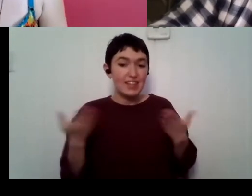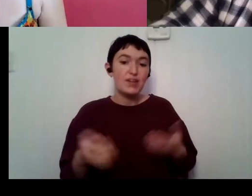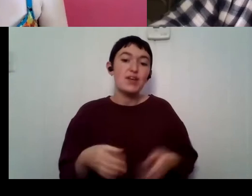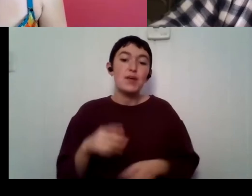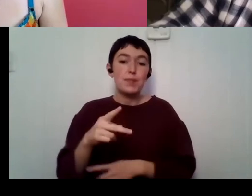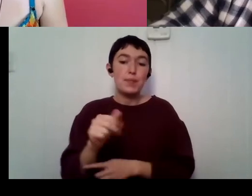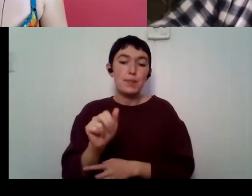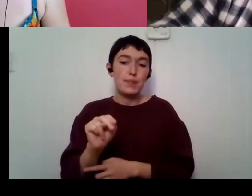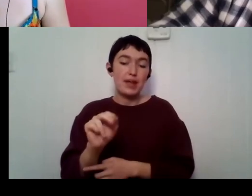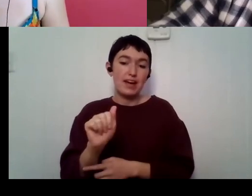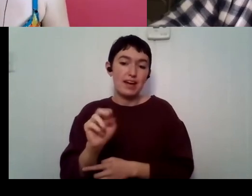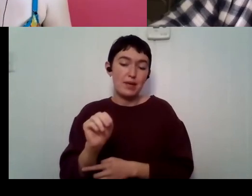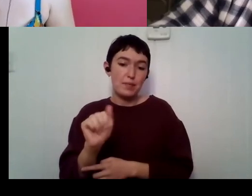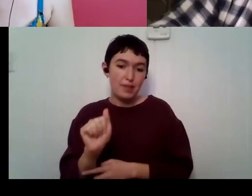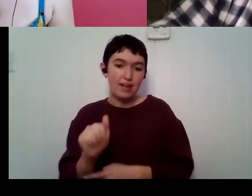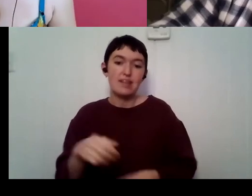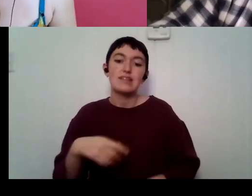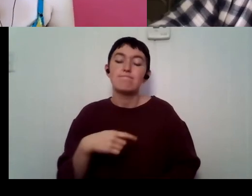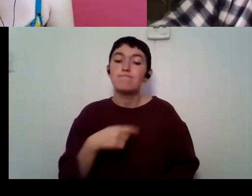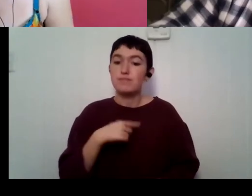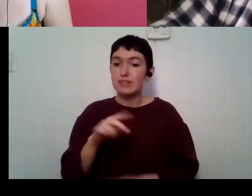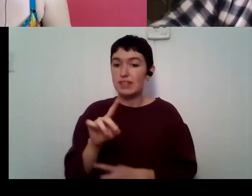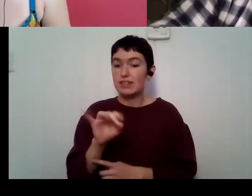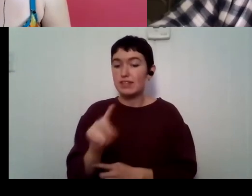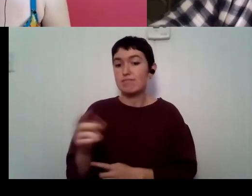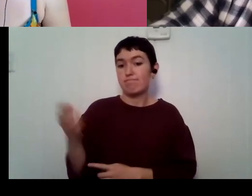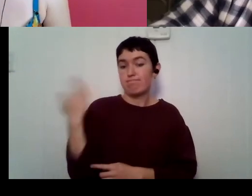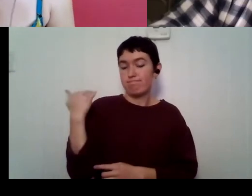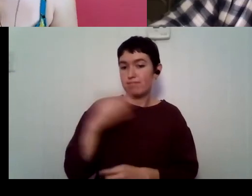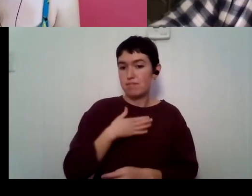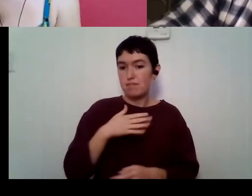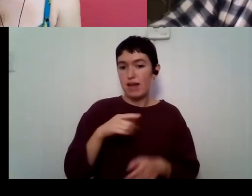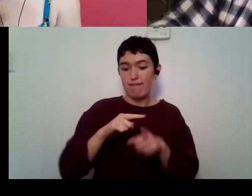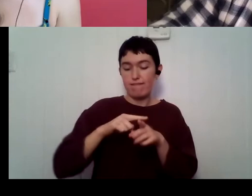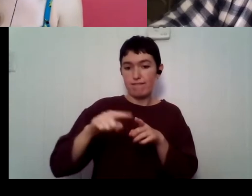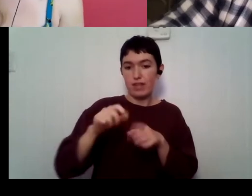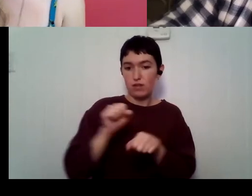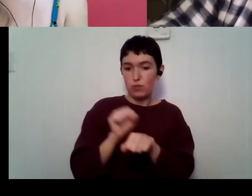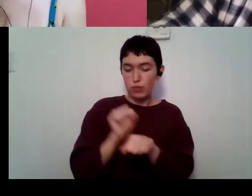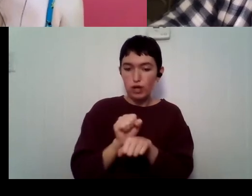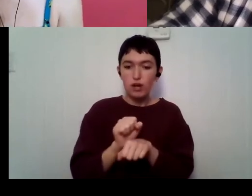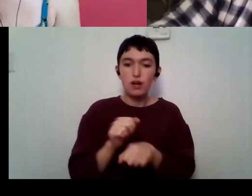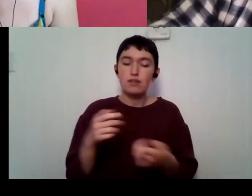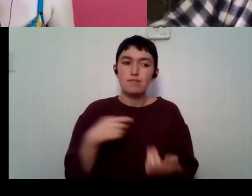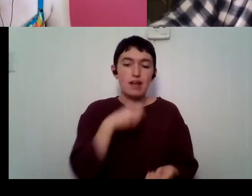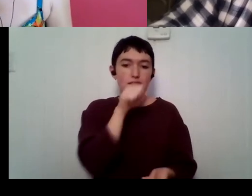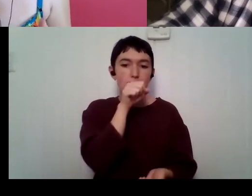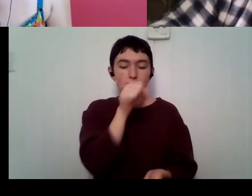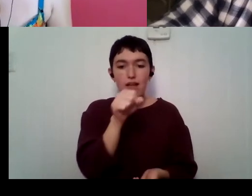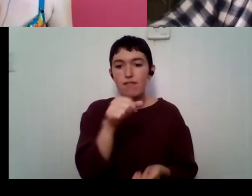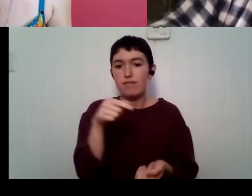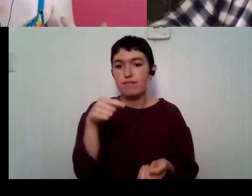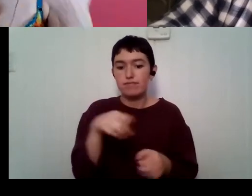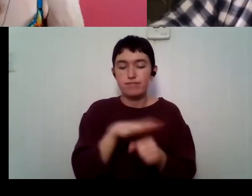Panama, is where I did my fieldwork in 2010. And I just fell in love with the area. It's a tropical dry forest. So it's a little